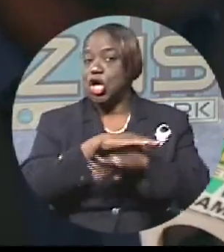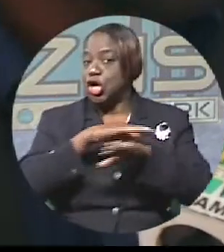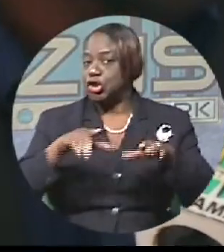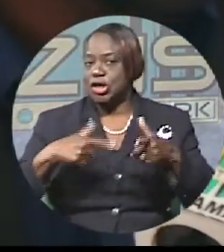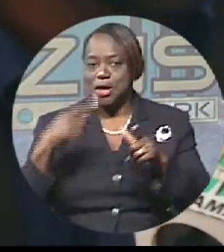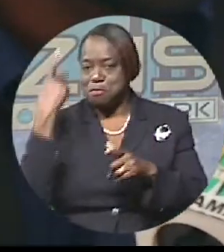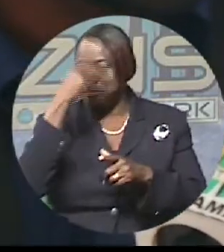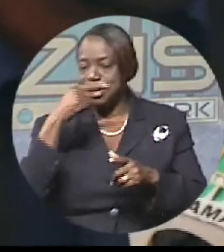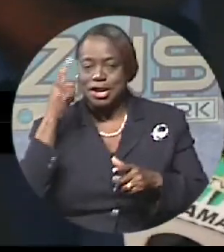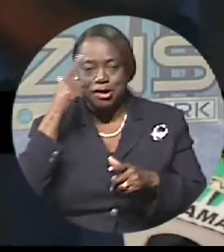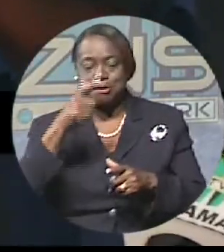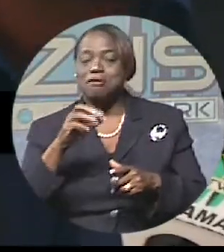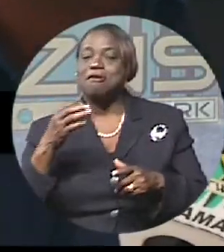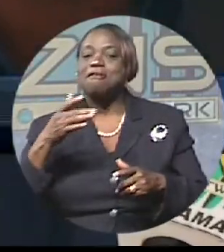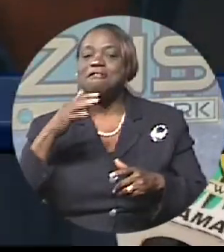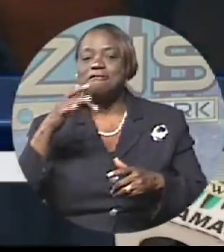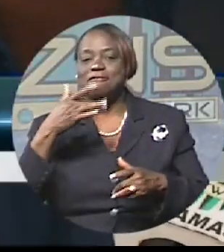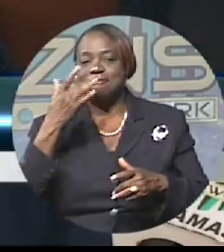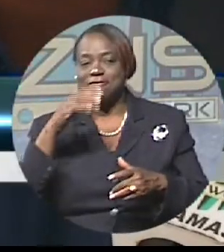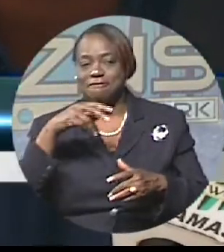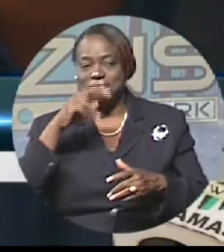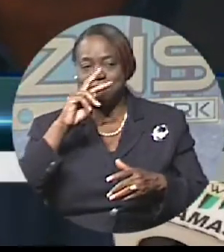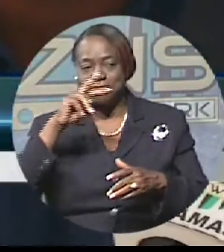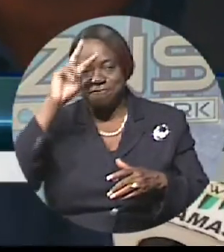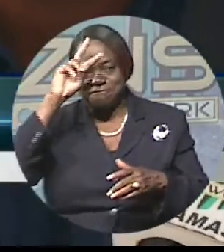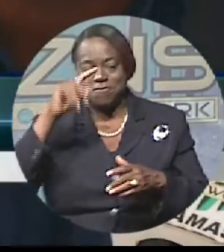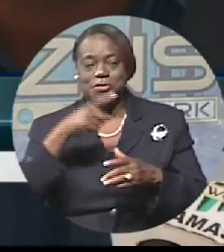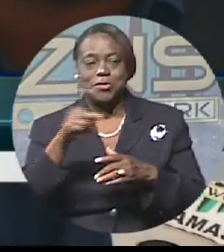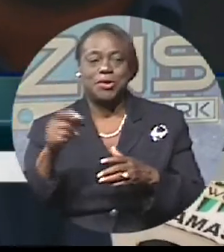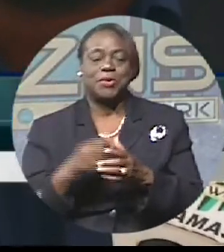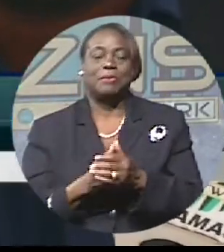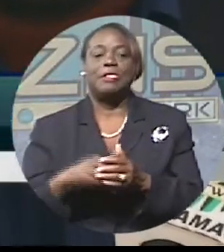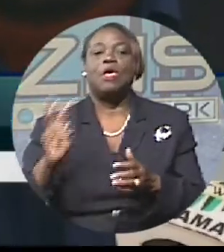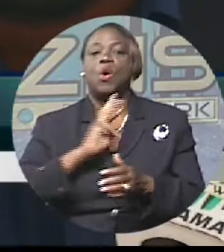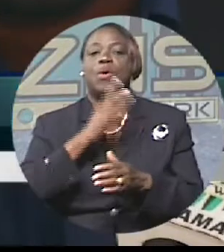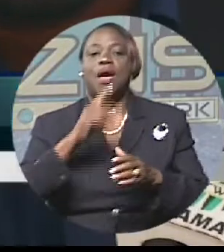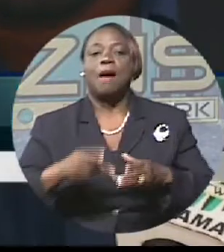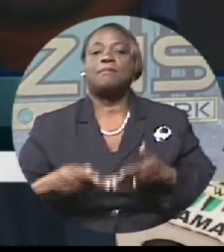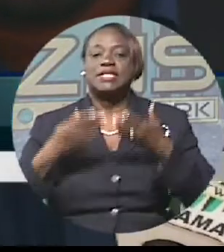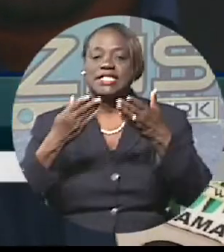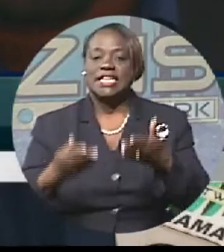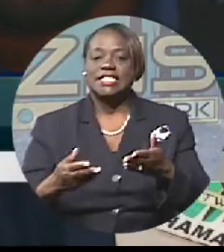The team of coaches that we have on board today, we are presenting